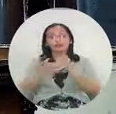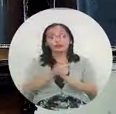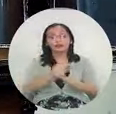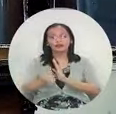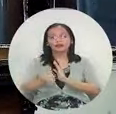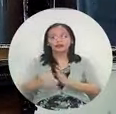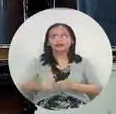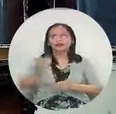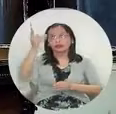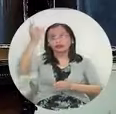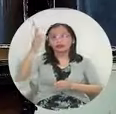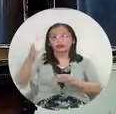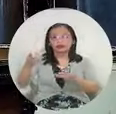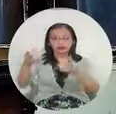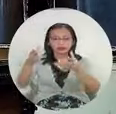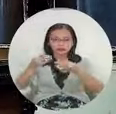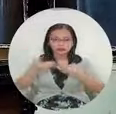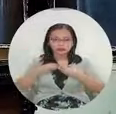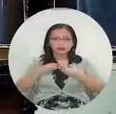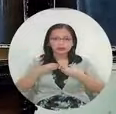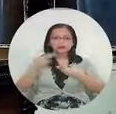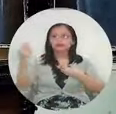knows where it will be exercised.